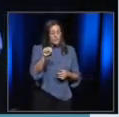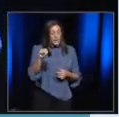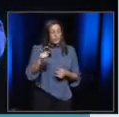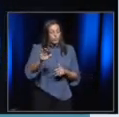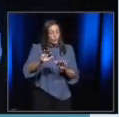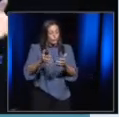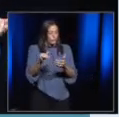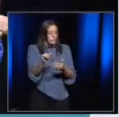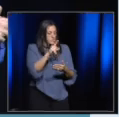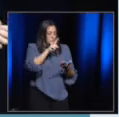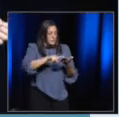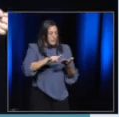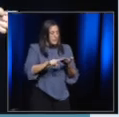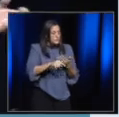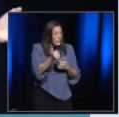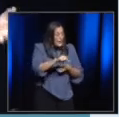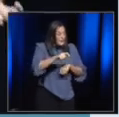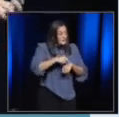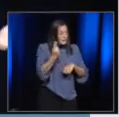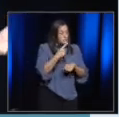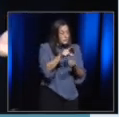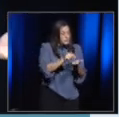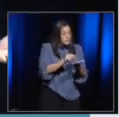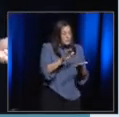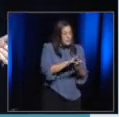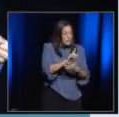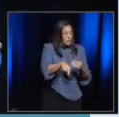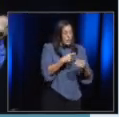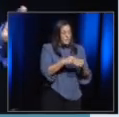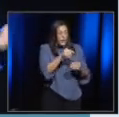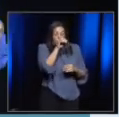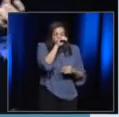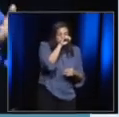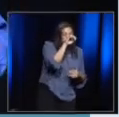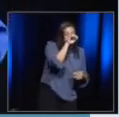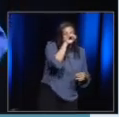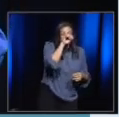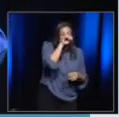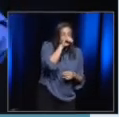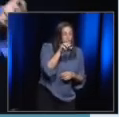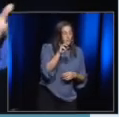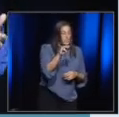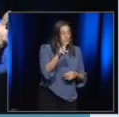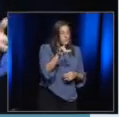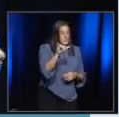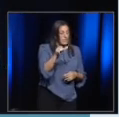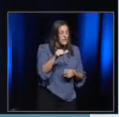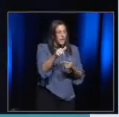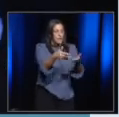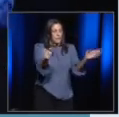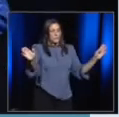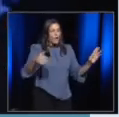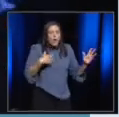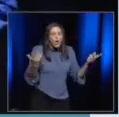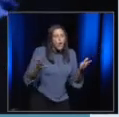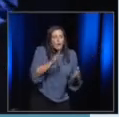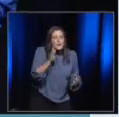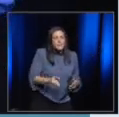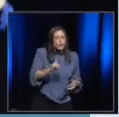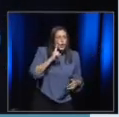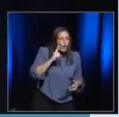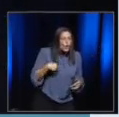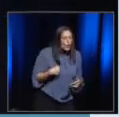that every time anybody publishes a paper on sponging, the media, the press acts like they've never heard of it before. Tool use